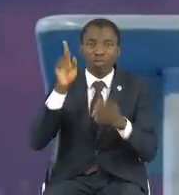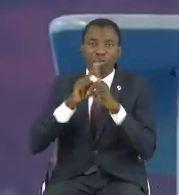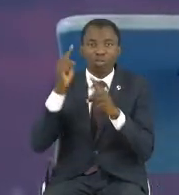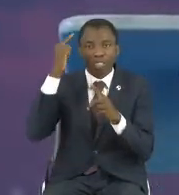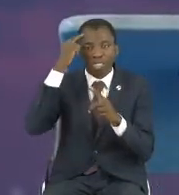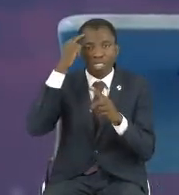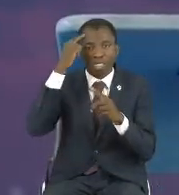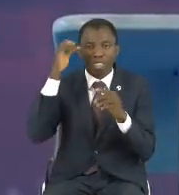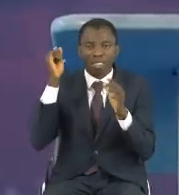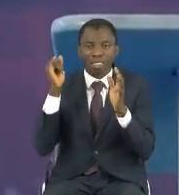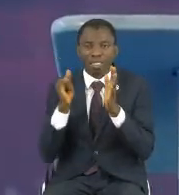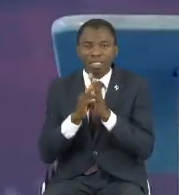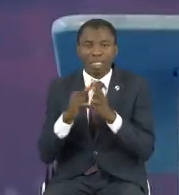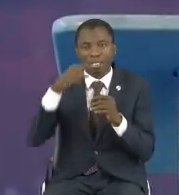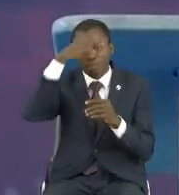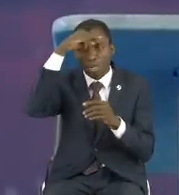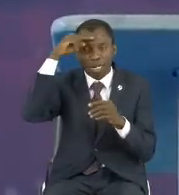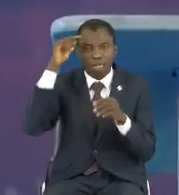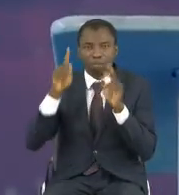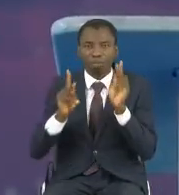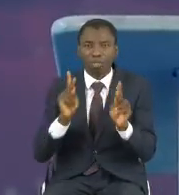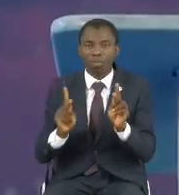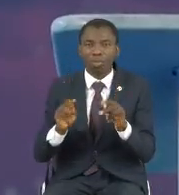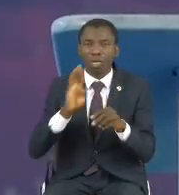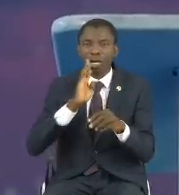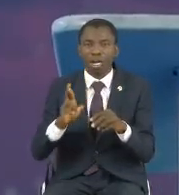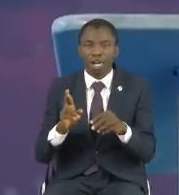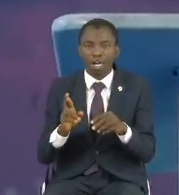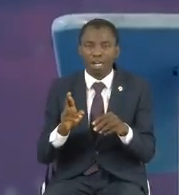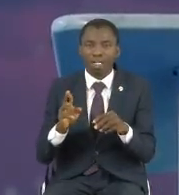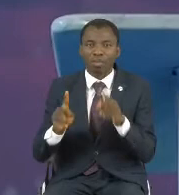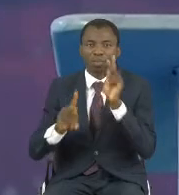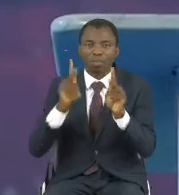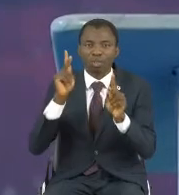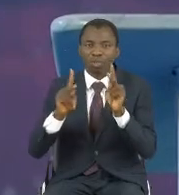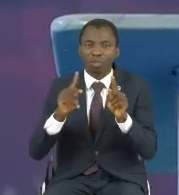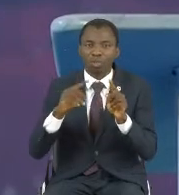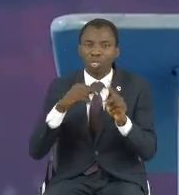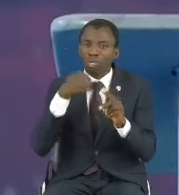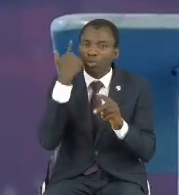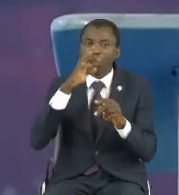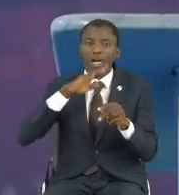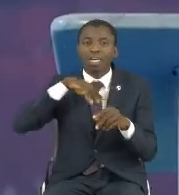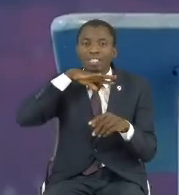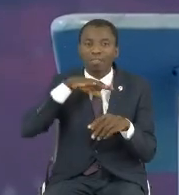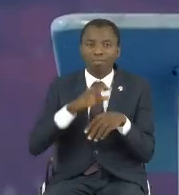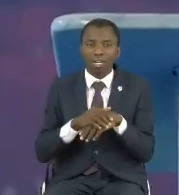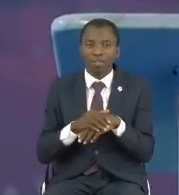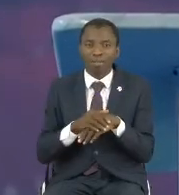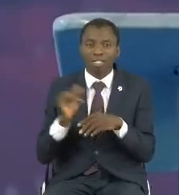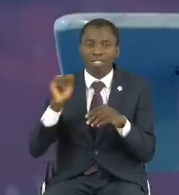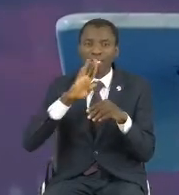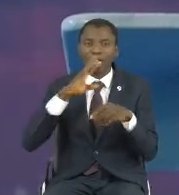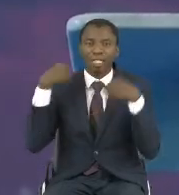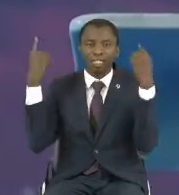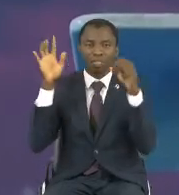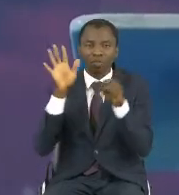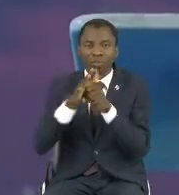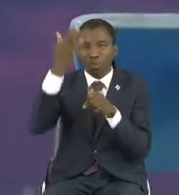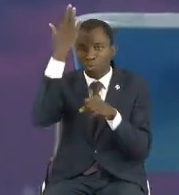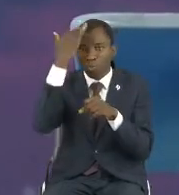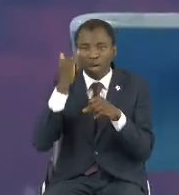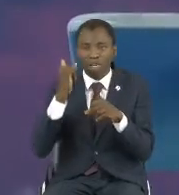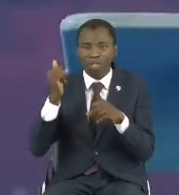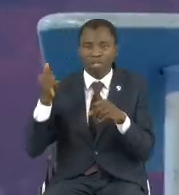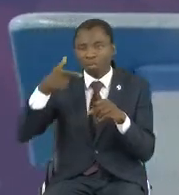black people are the people who are defiled. They're sinful. Why? Because we used